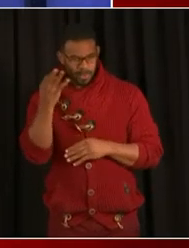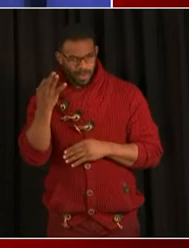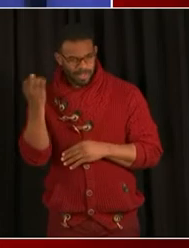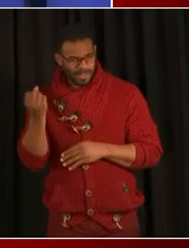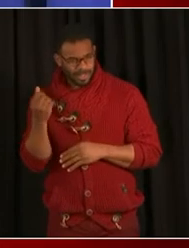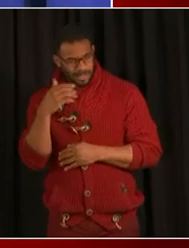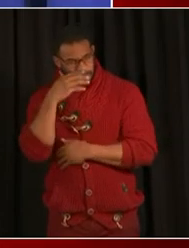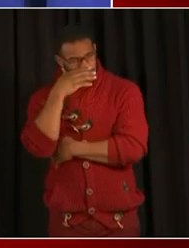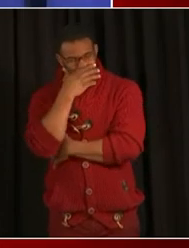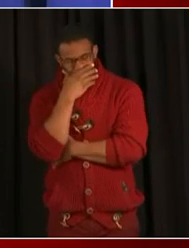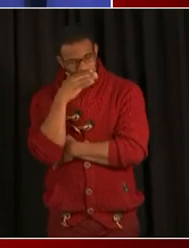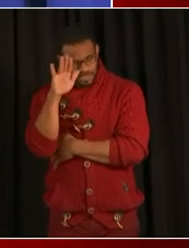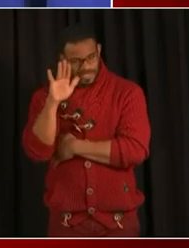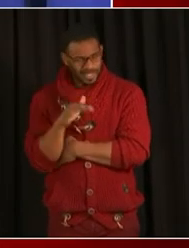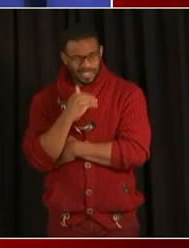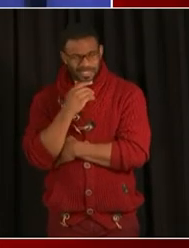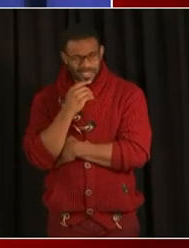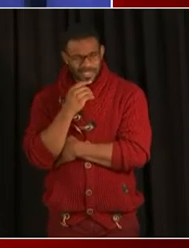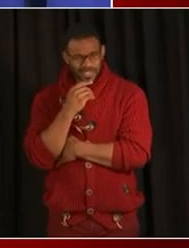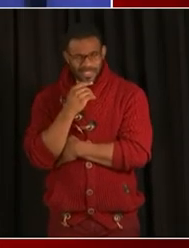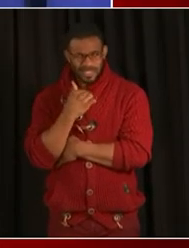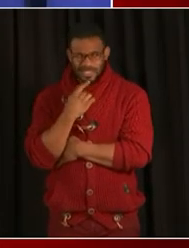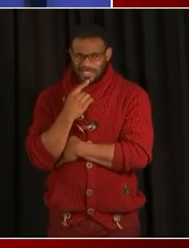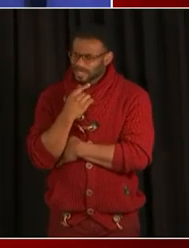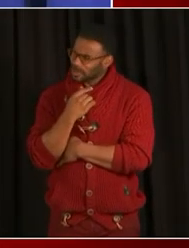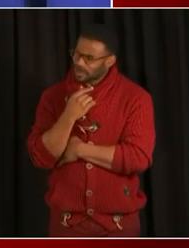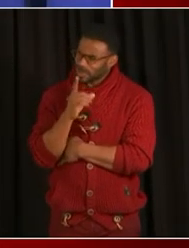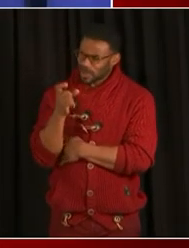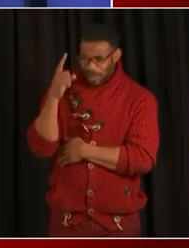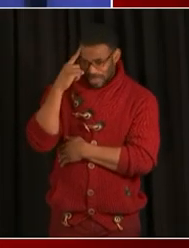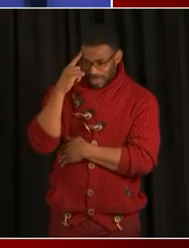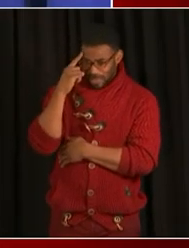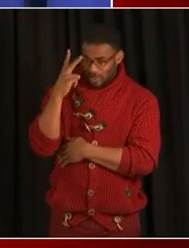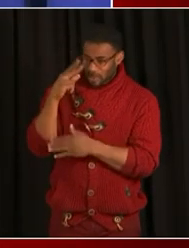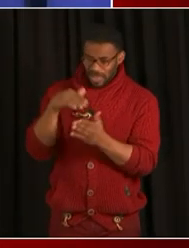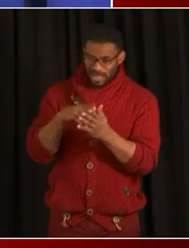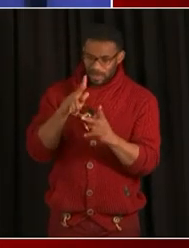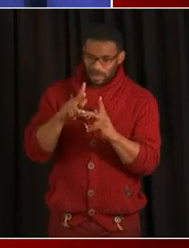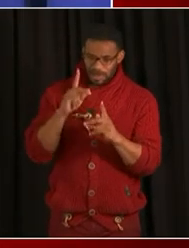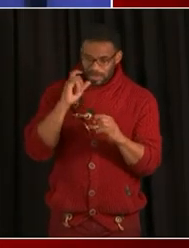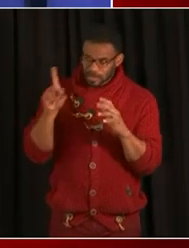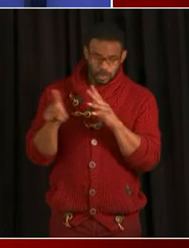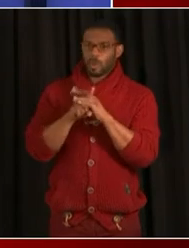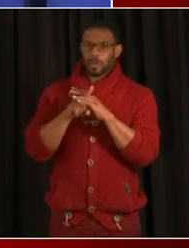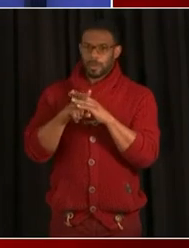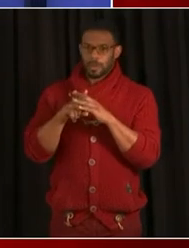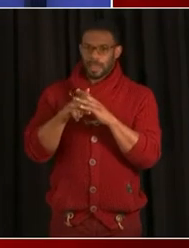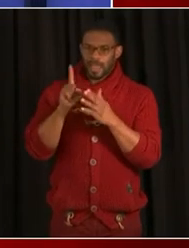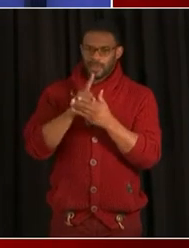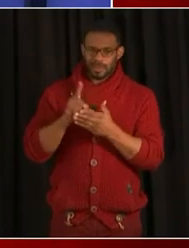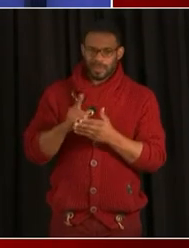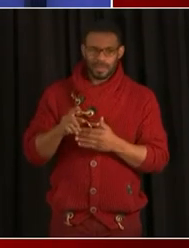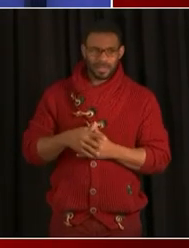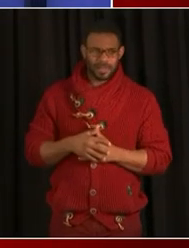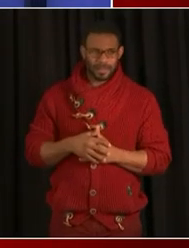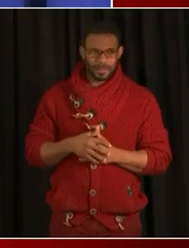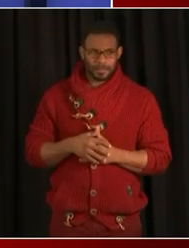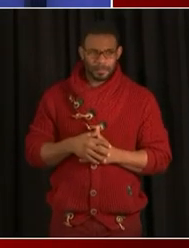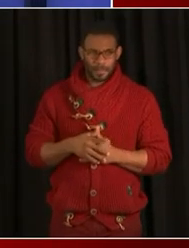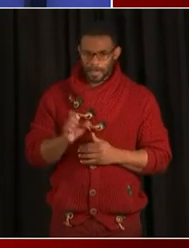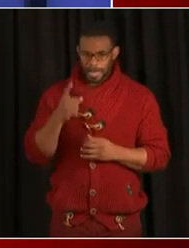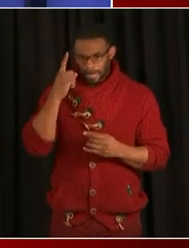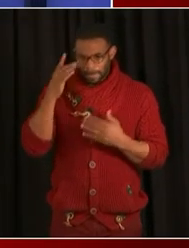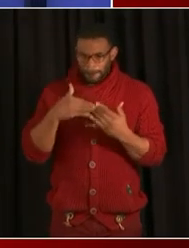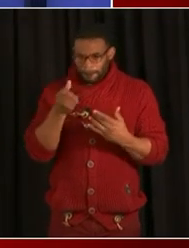Thursday, Friday, Saturday, Sunday. I said, what, do you think 2,000 people just show up here every week?